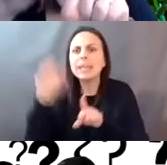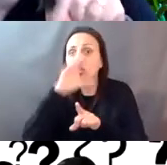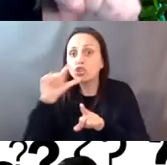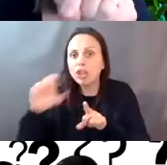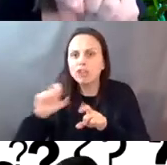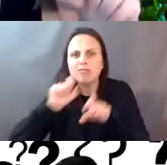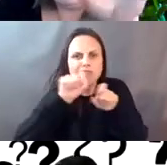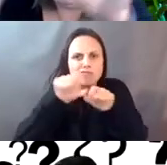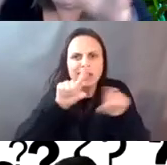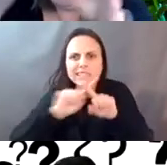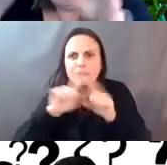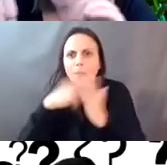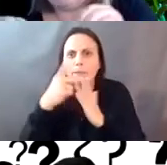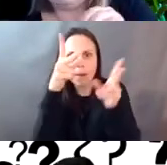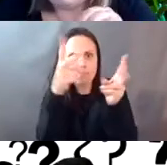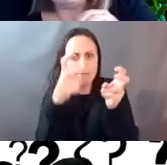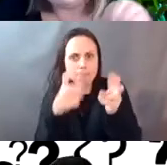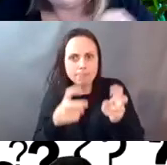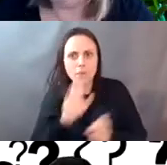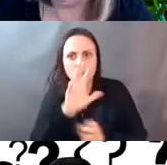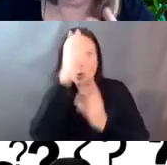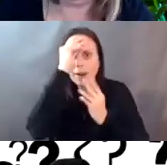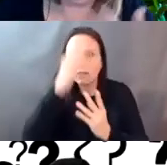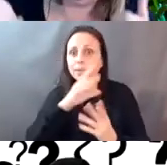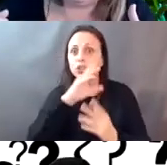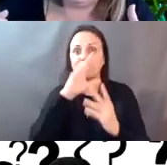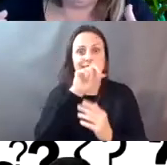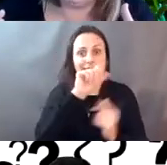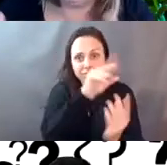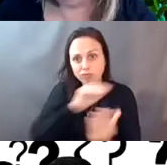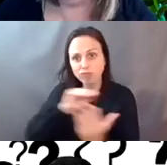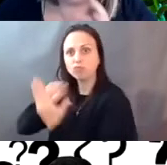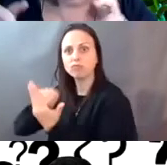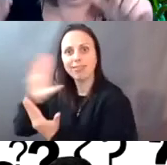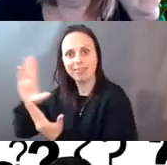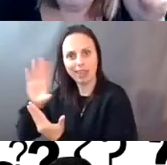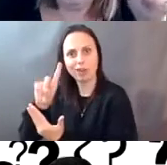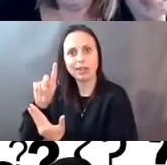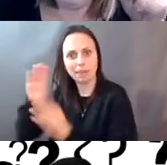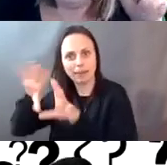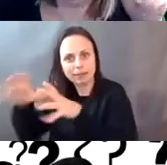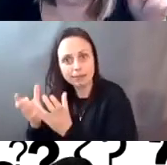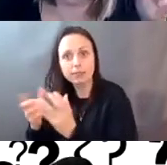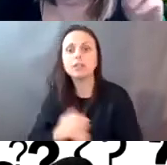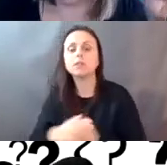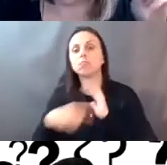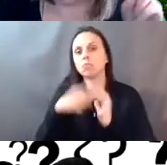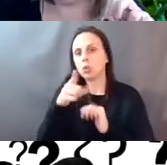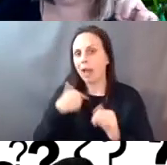out these little programs that can take all that and index all of that data and put in their database. So if you have the right,